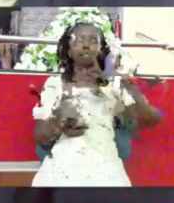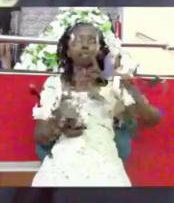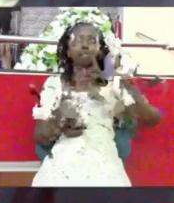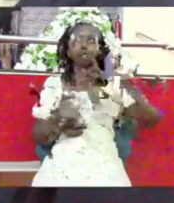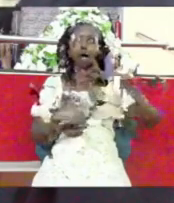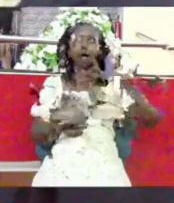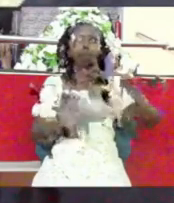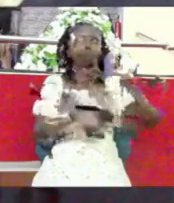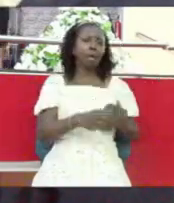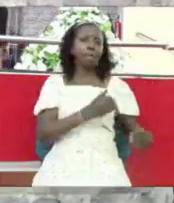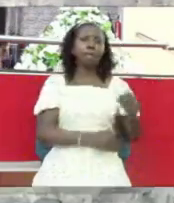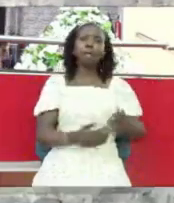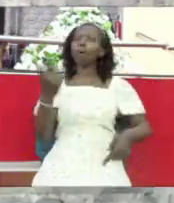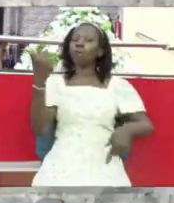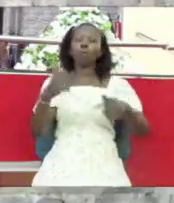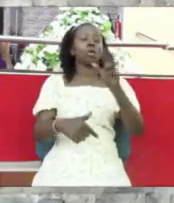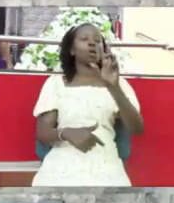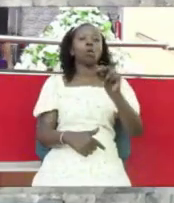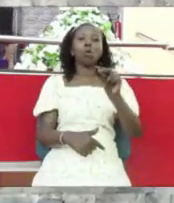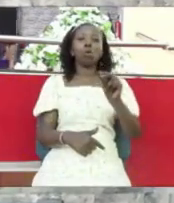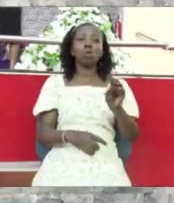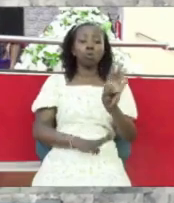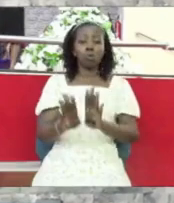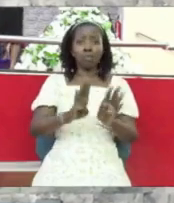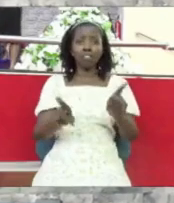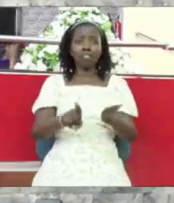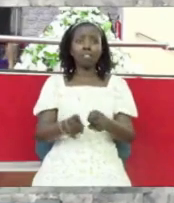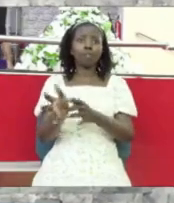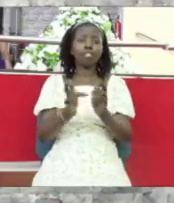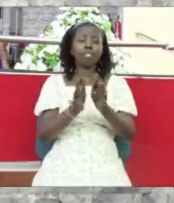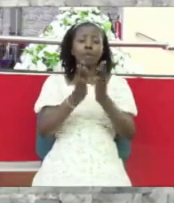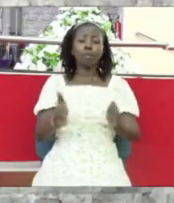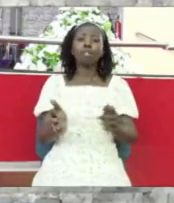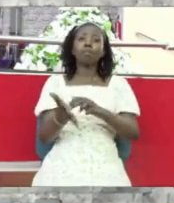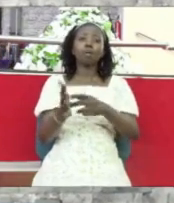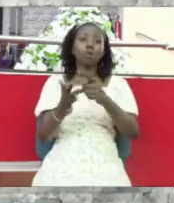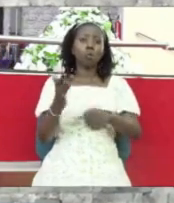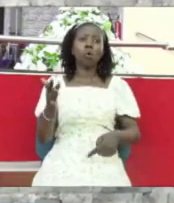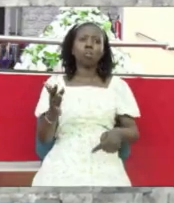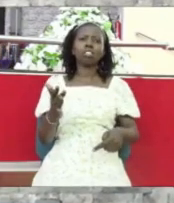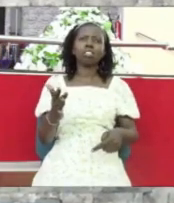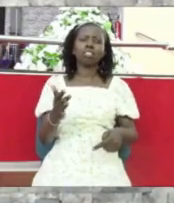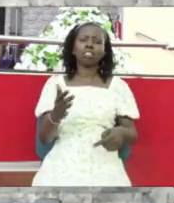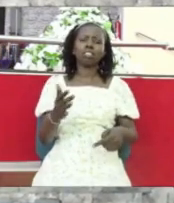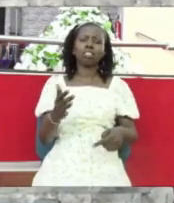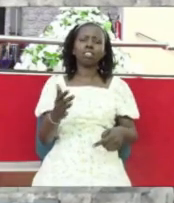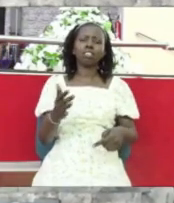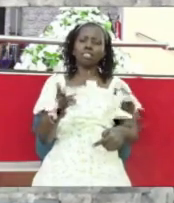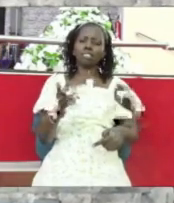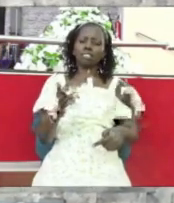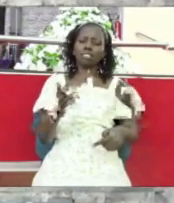succeeding. Now, behaving like a Christian would mean get rid of the kiwaru.